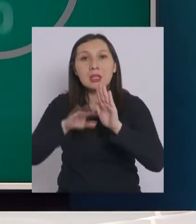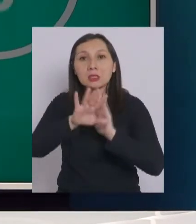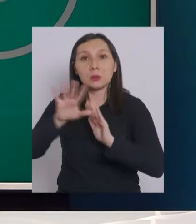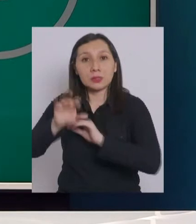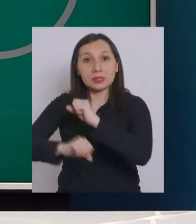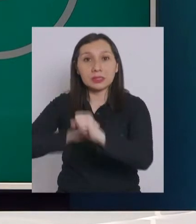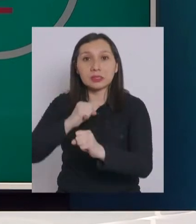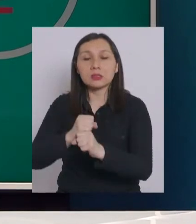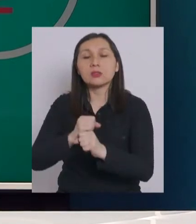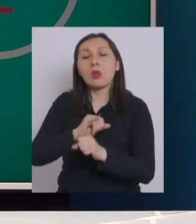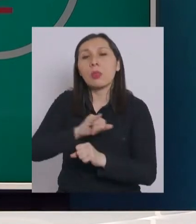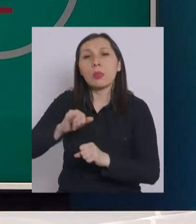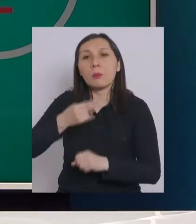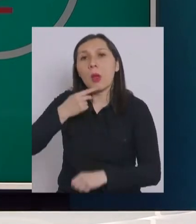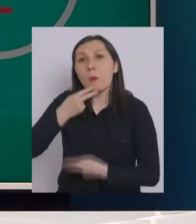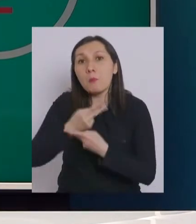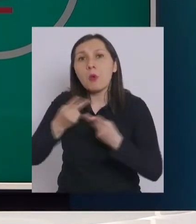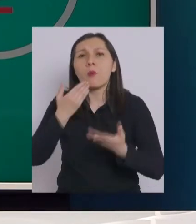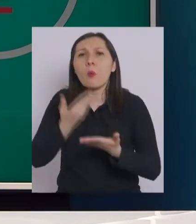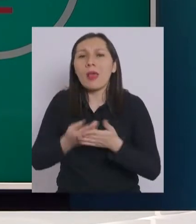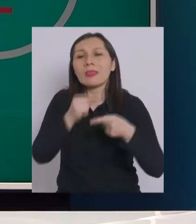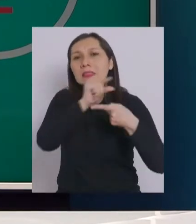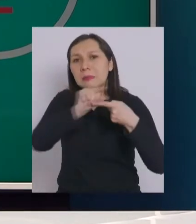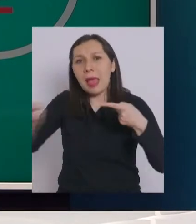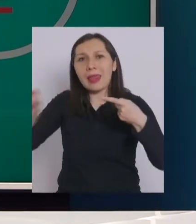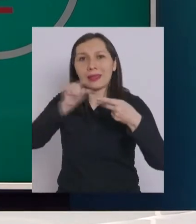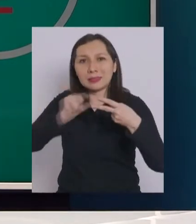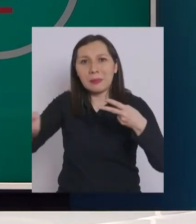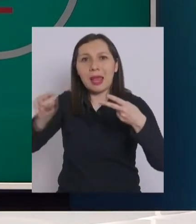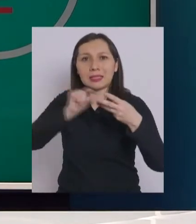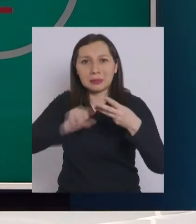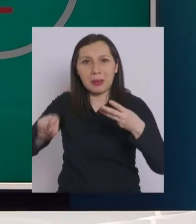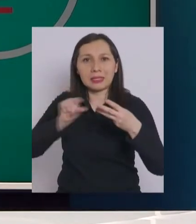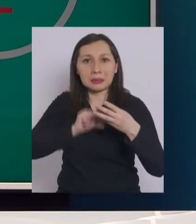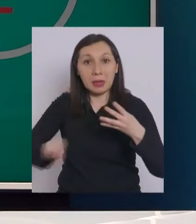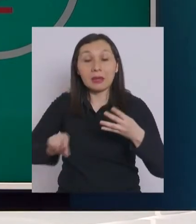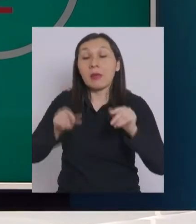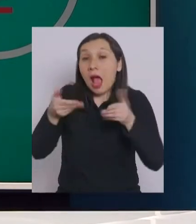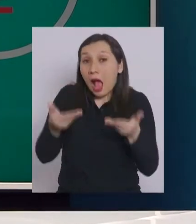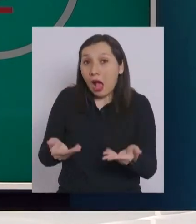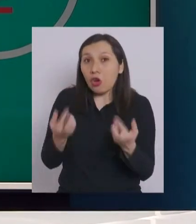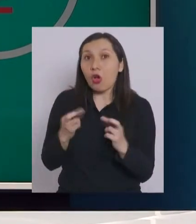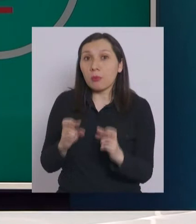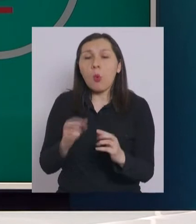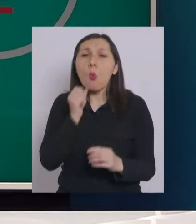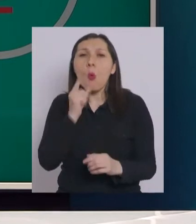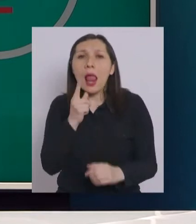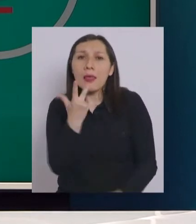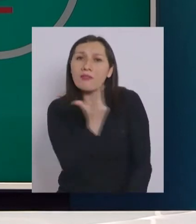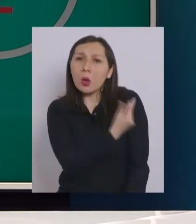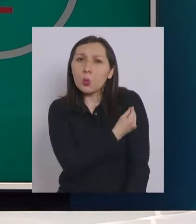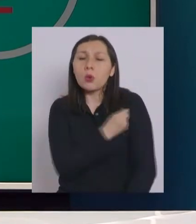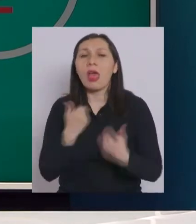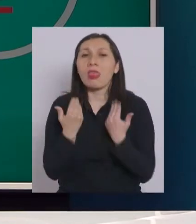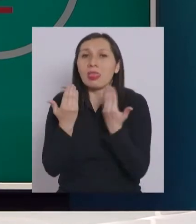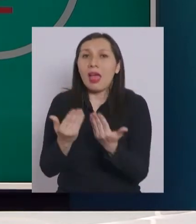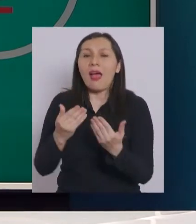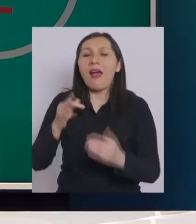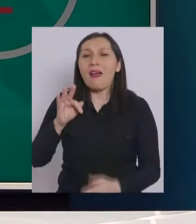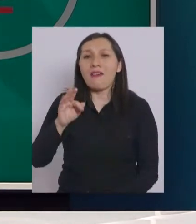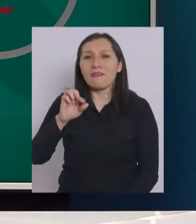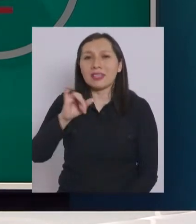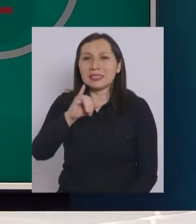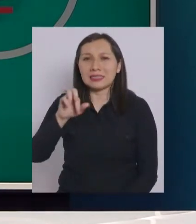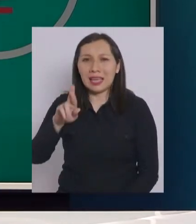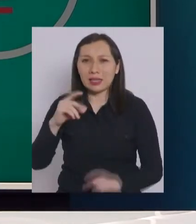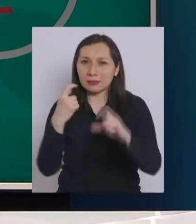schedule of the persons under age 55 will be published on a weekly basis. On this opportunity, we will use Pfizer-BioNTech